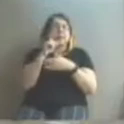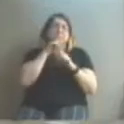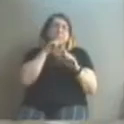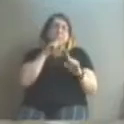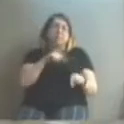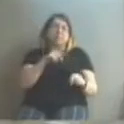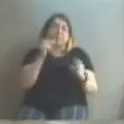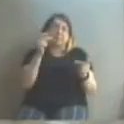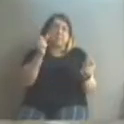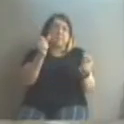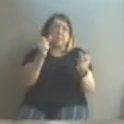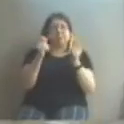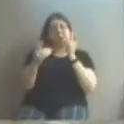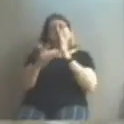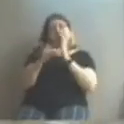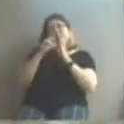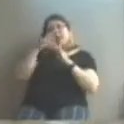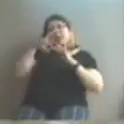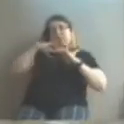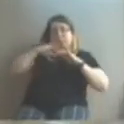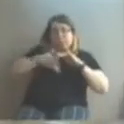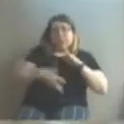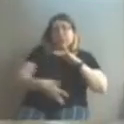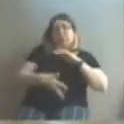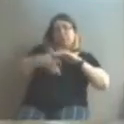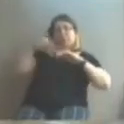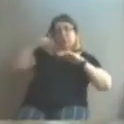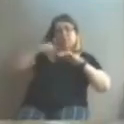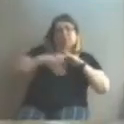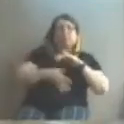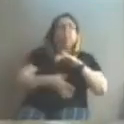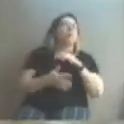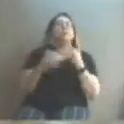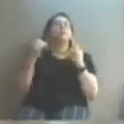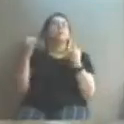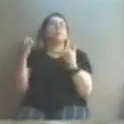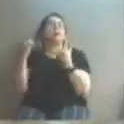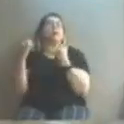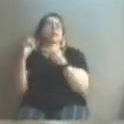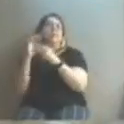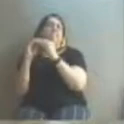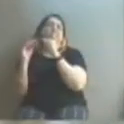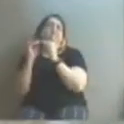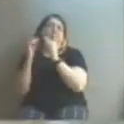responsiveness, techs aren't shredding hard drives now, they're out fixing technology for schools.